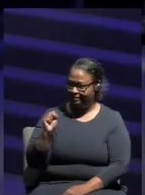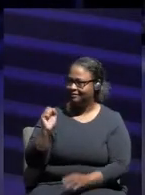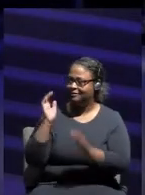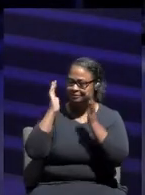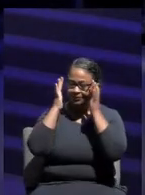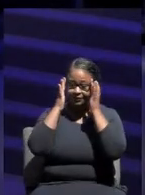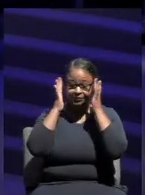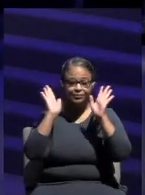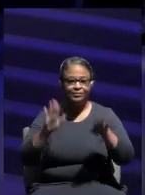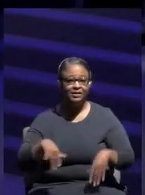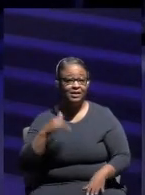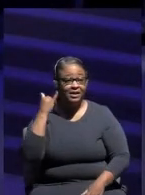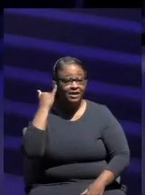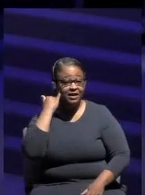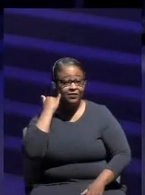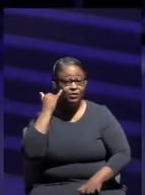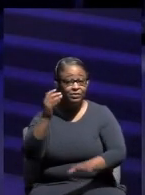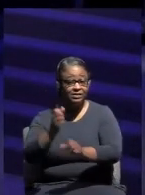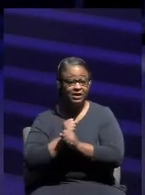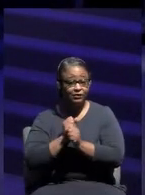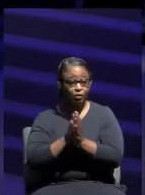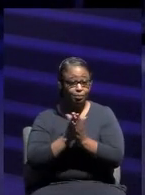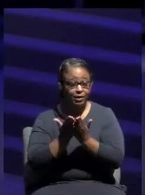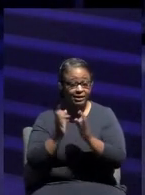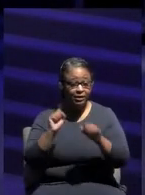Amen. If you get your book, he'll sign it after the service.